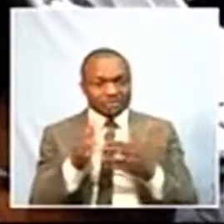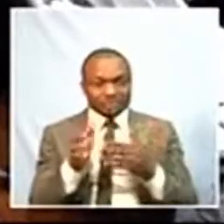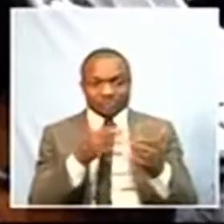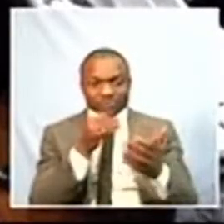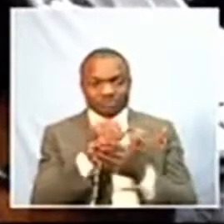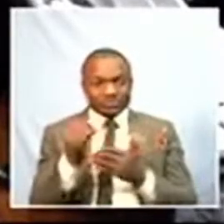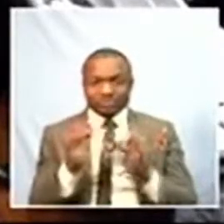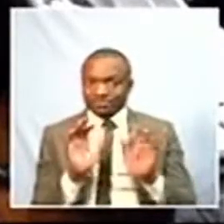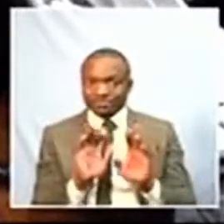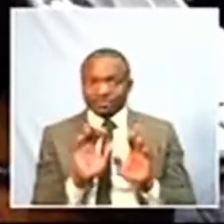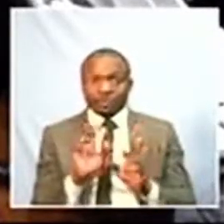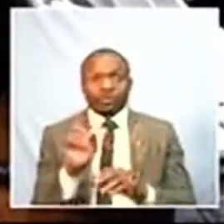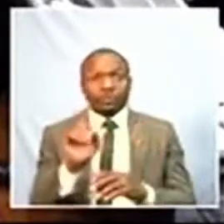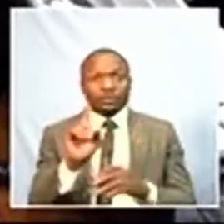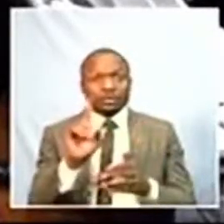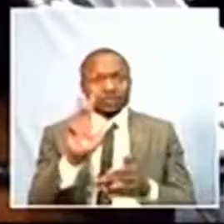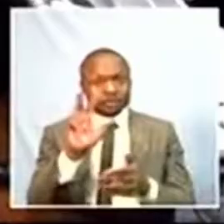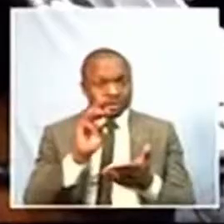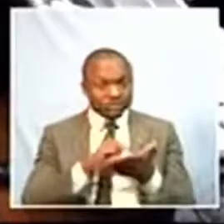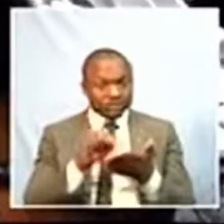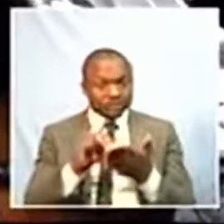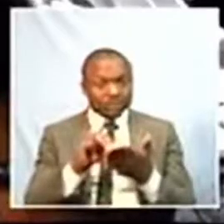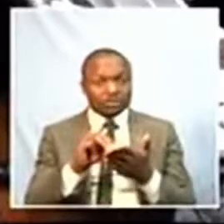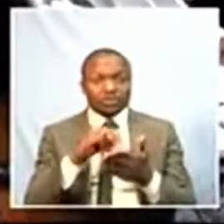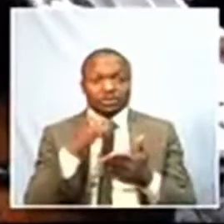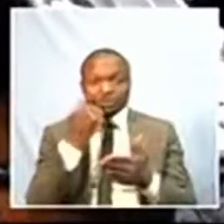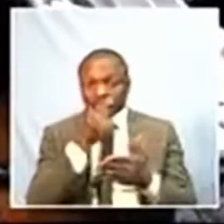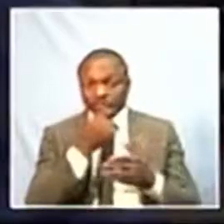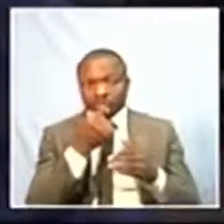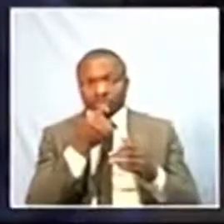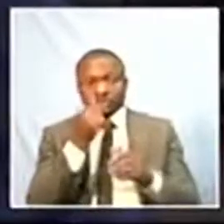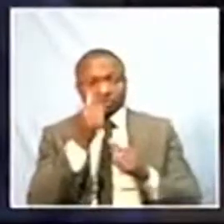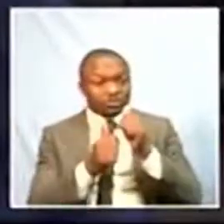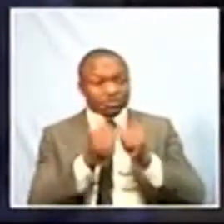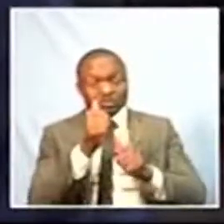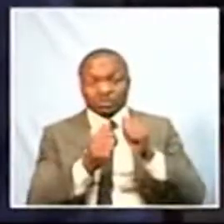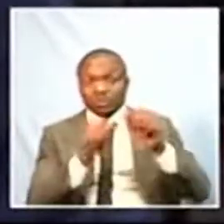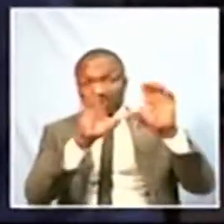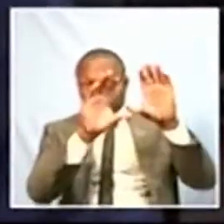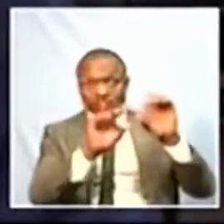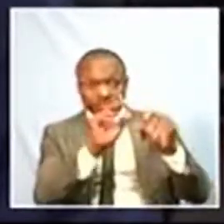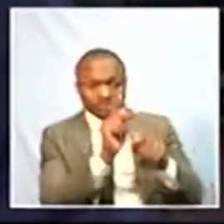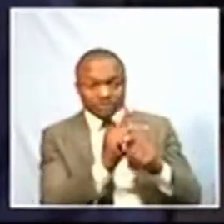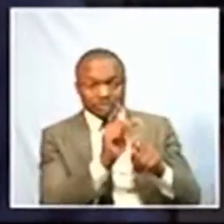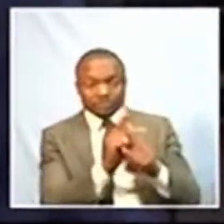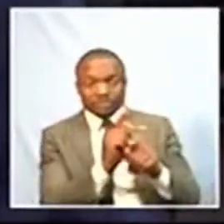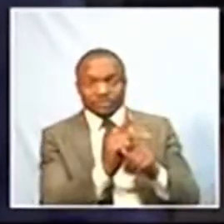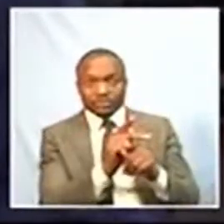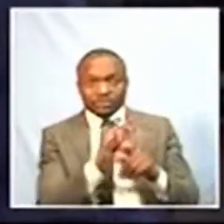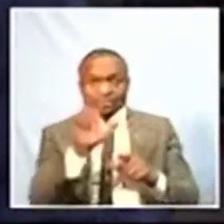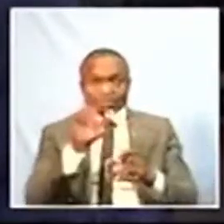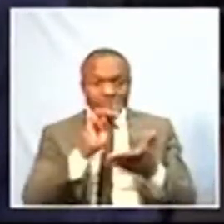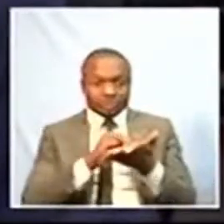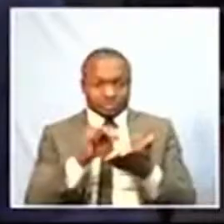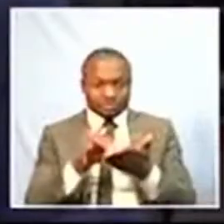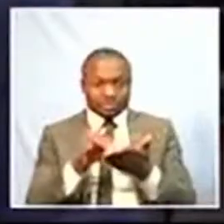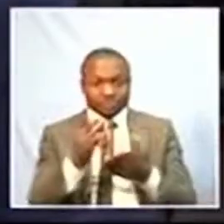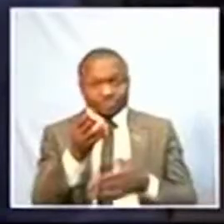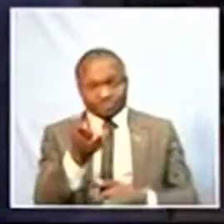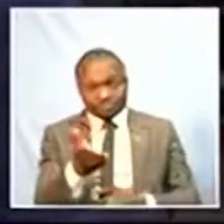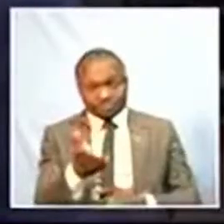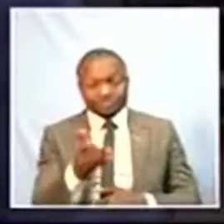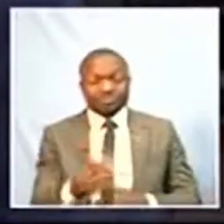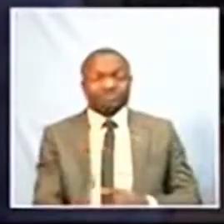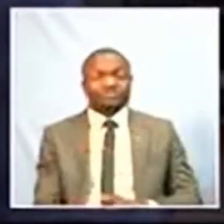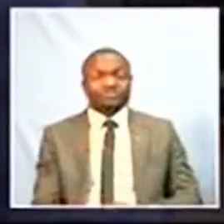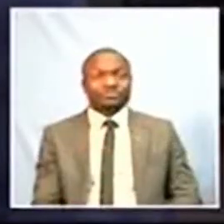First, where is the 3 million? In whose account? Which account are you keeping the 3 million? Maybe we begin from there.